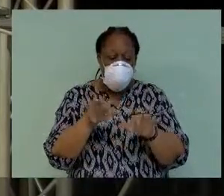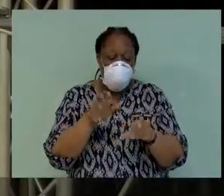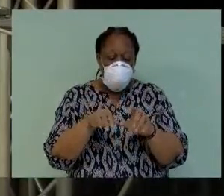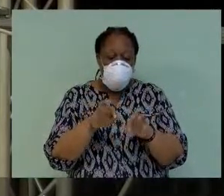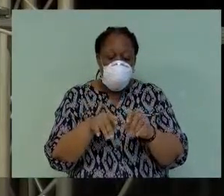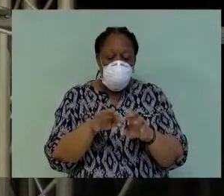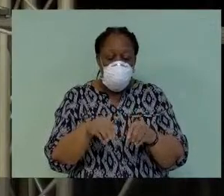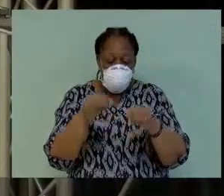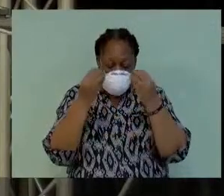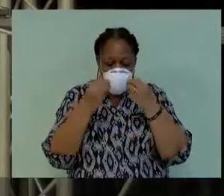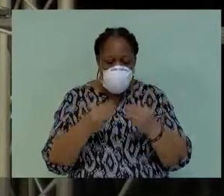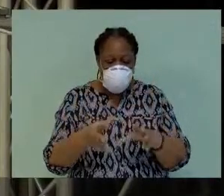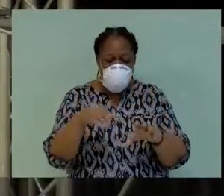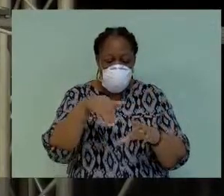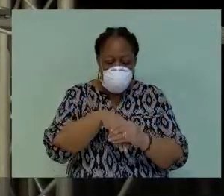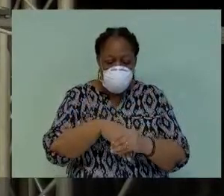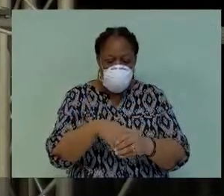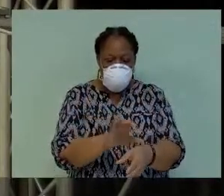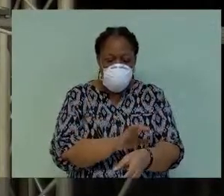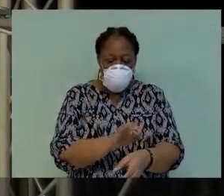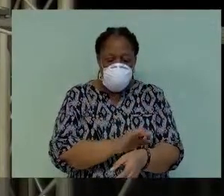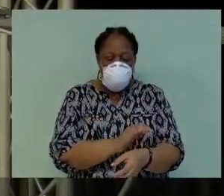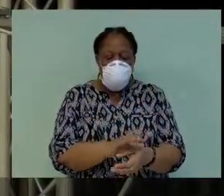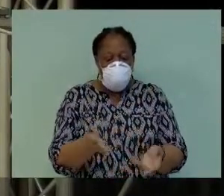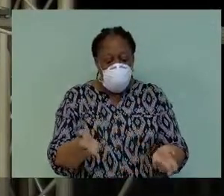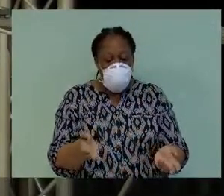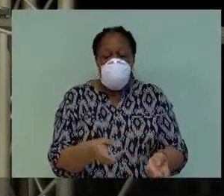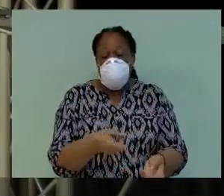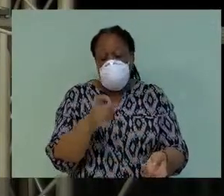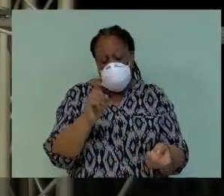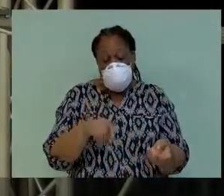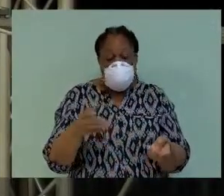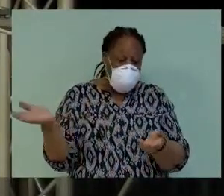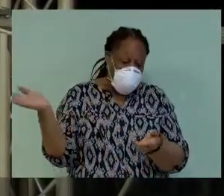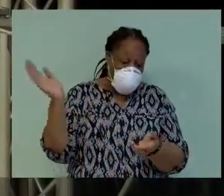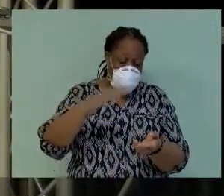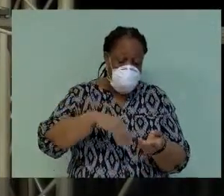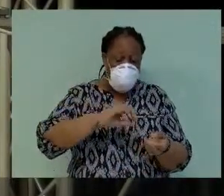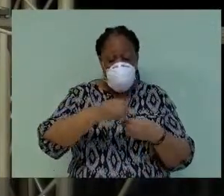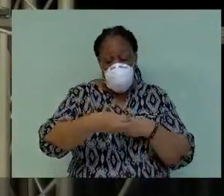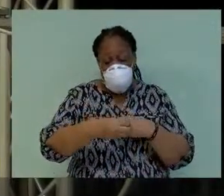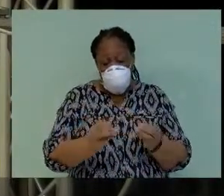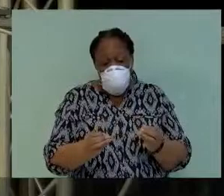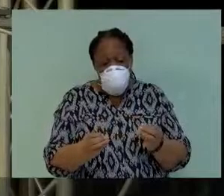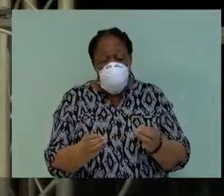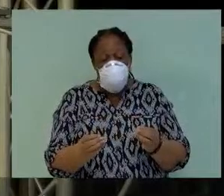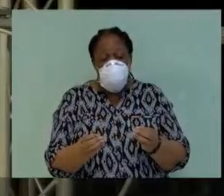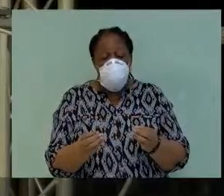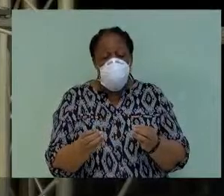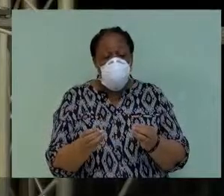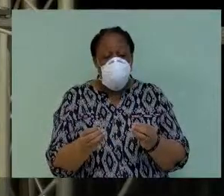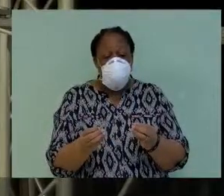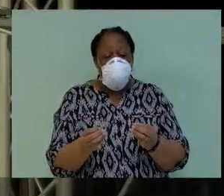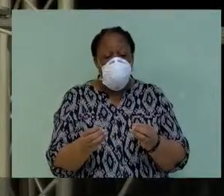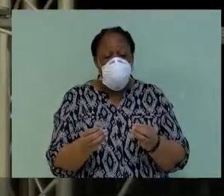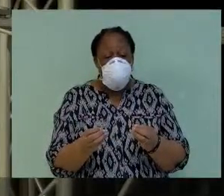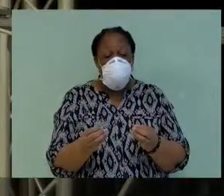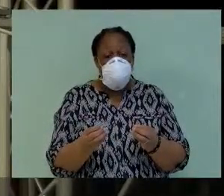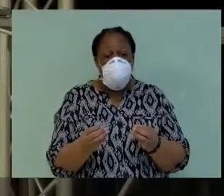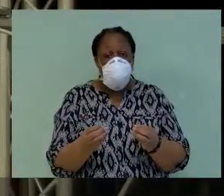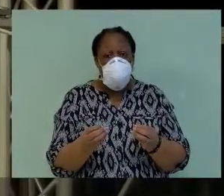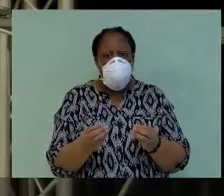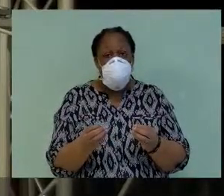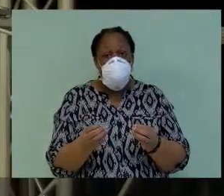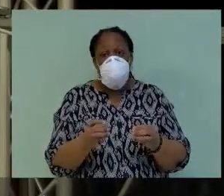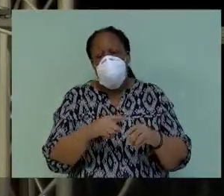computer station that requires you to go for security reasons to your